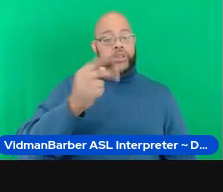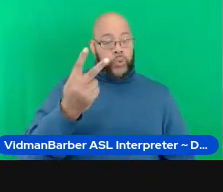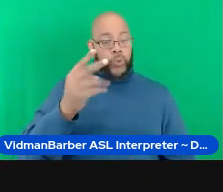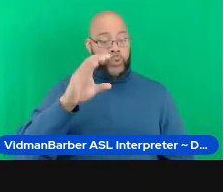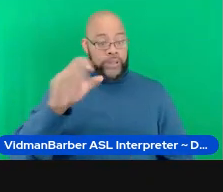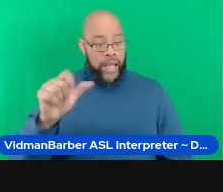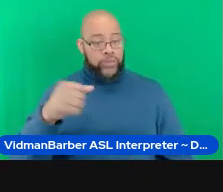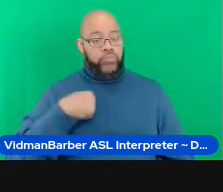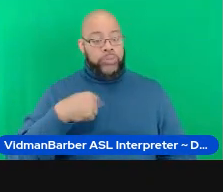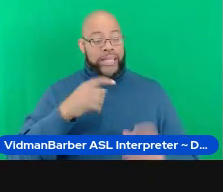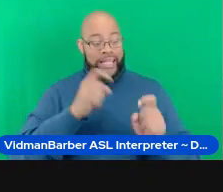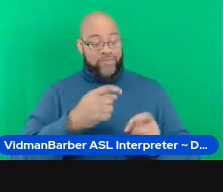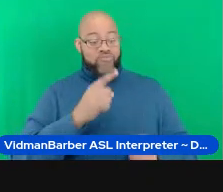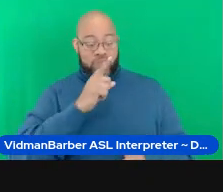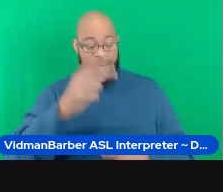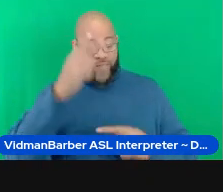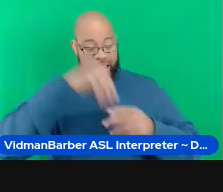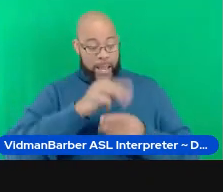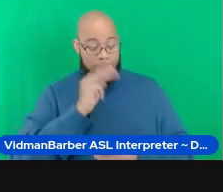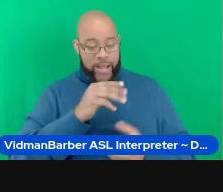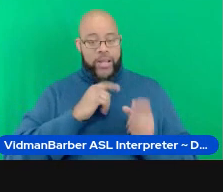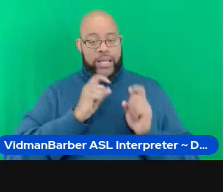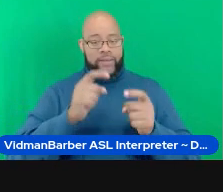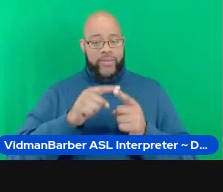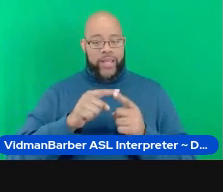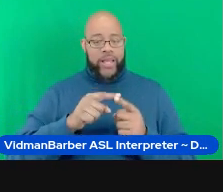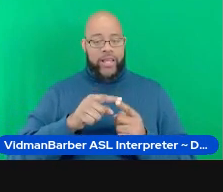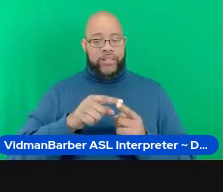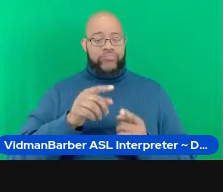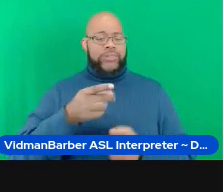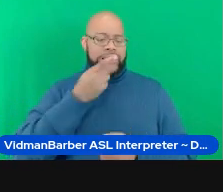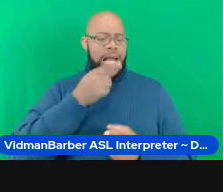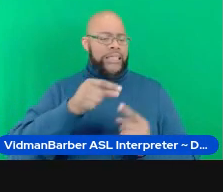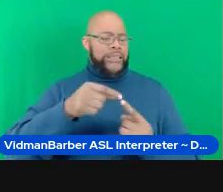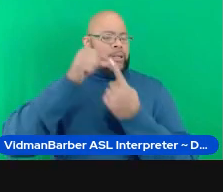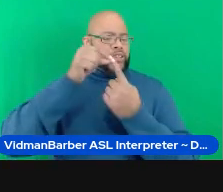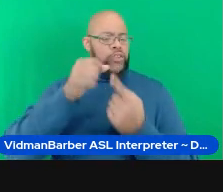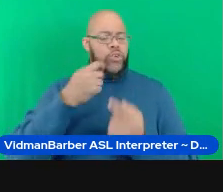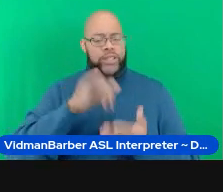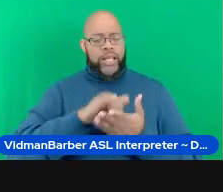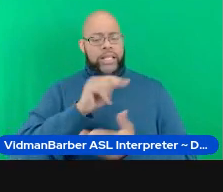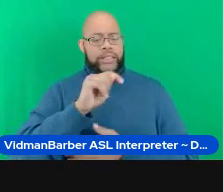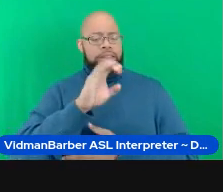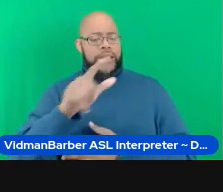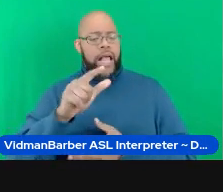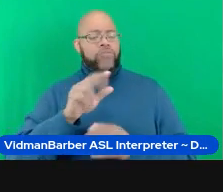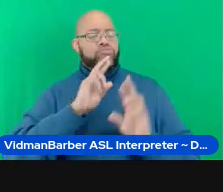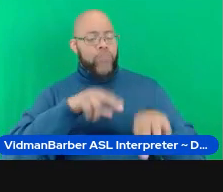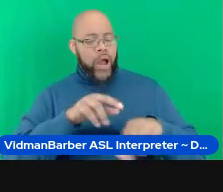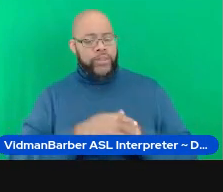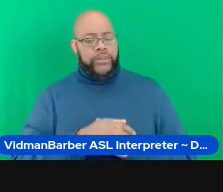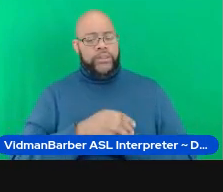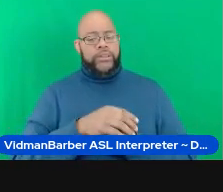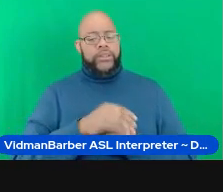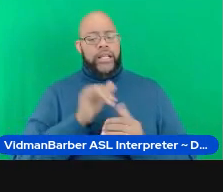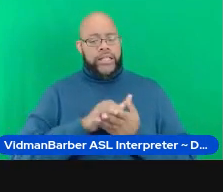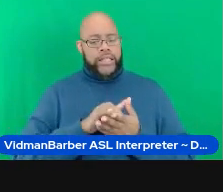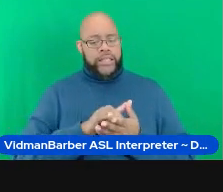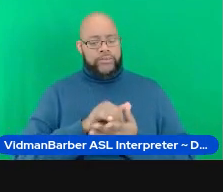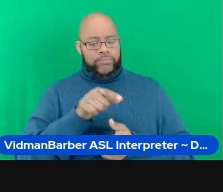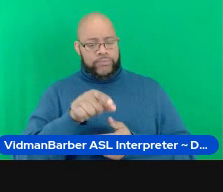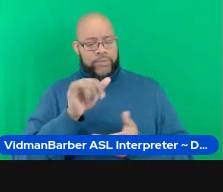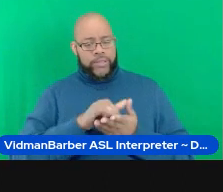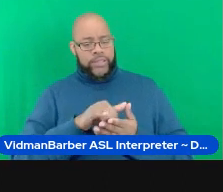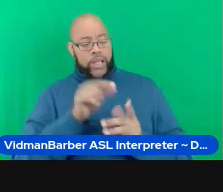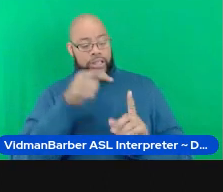with reovirus and then put them on an ovalbumin diet. And we'll be looking at the T cell response in the mesenteric lymph node, which is the